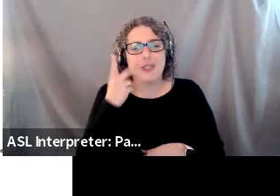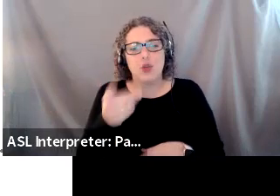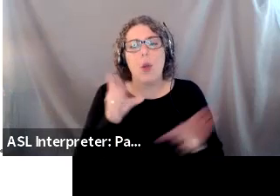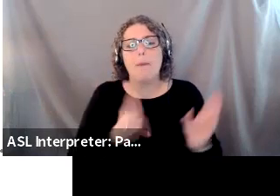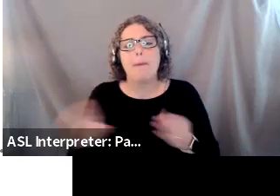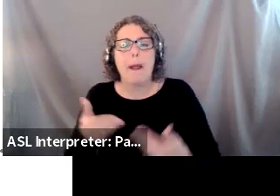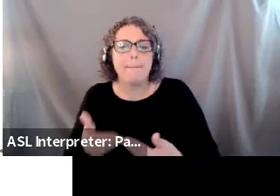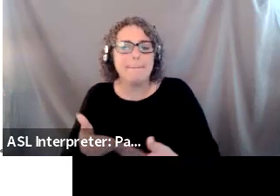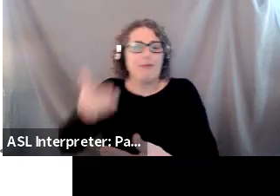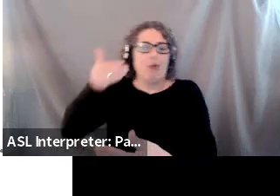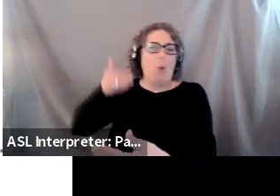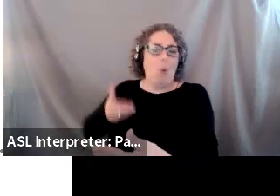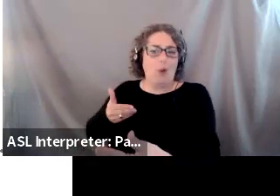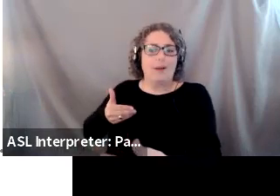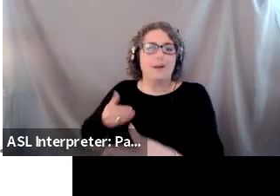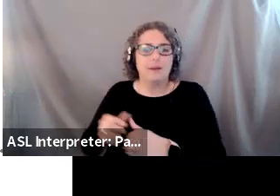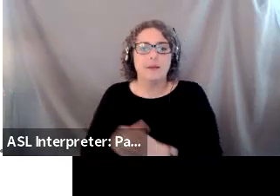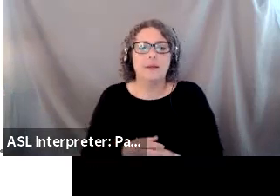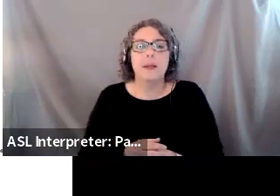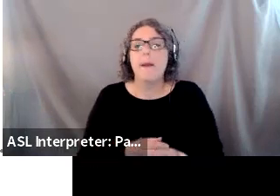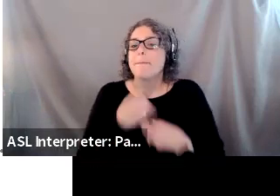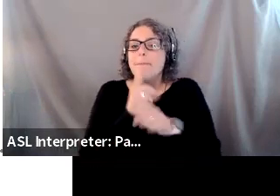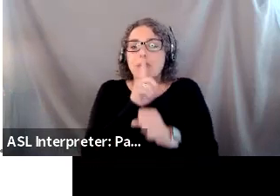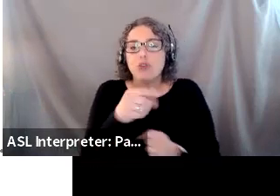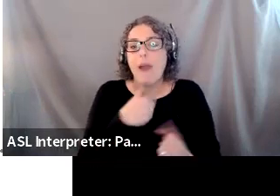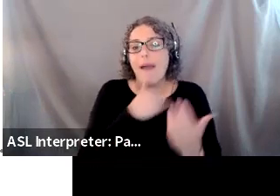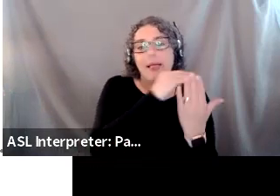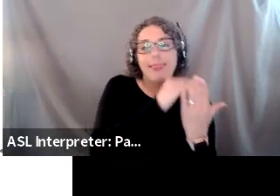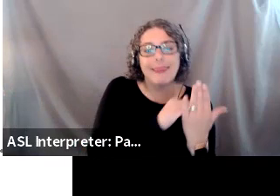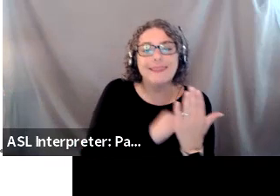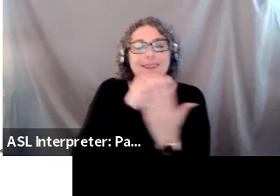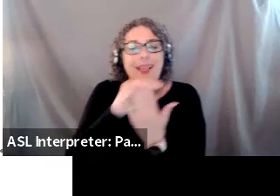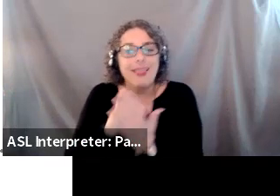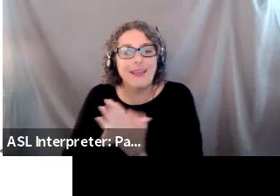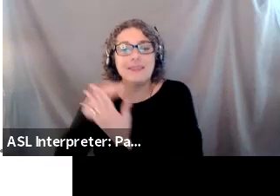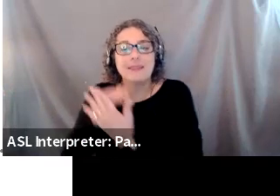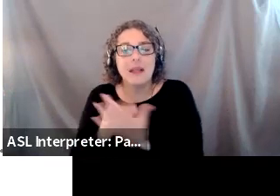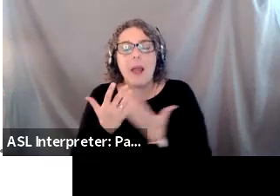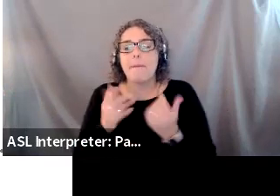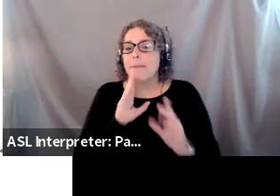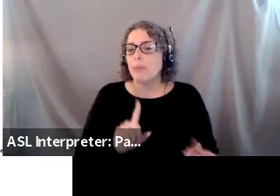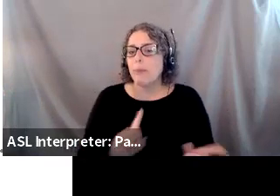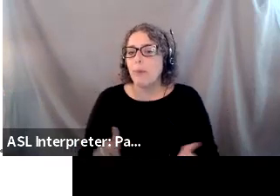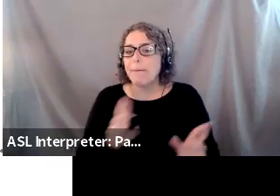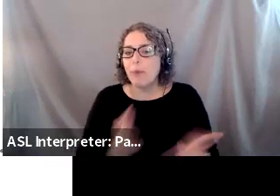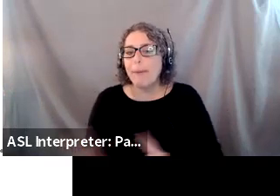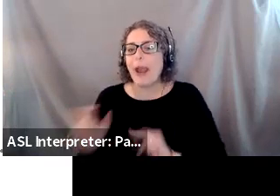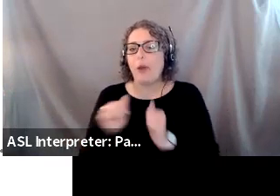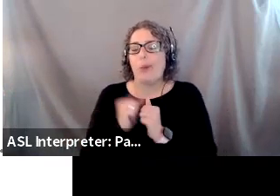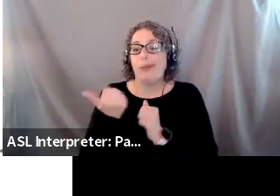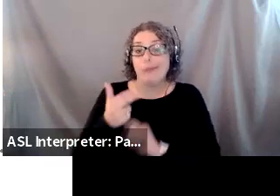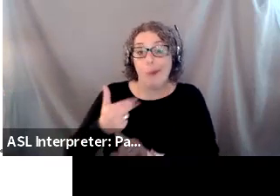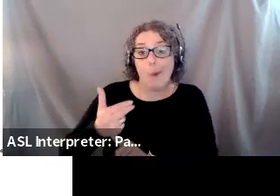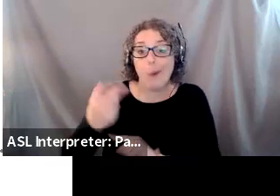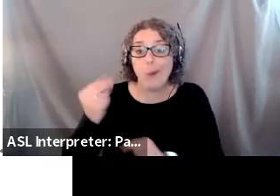You want to list a couple of options, like I said, just in case one hotel isn't available. You want to have